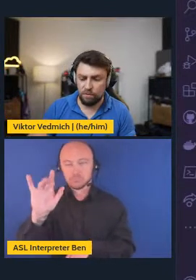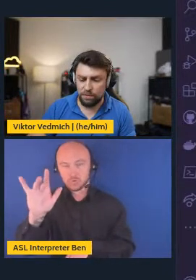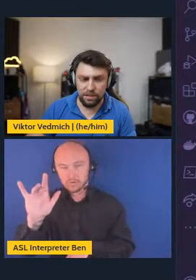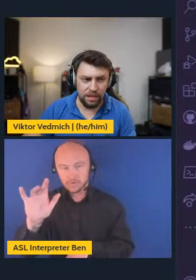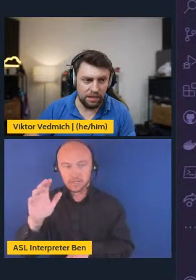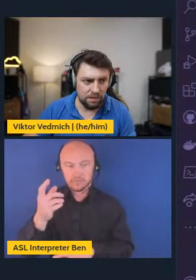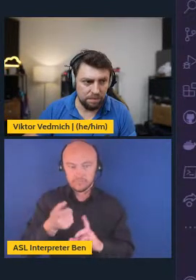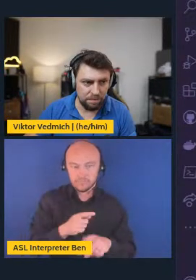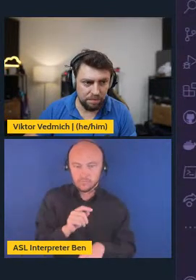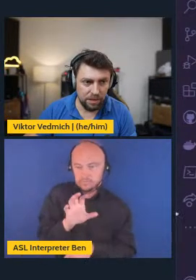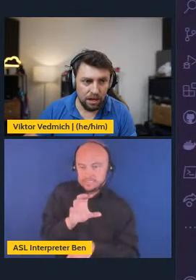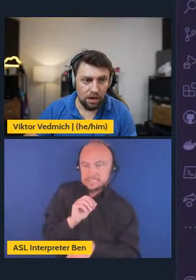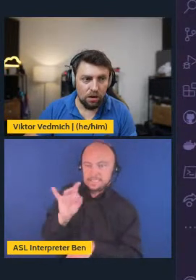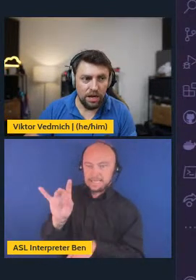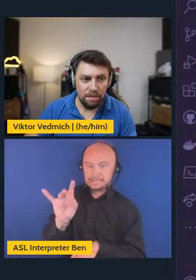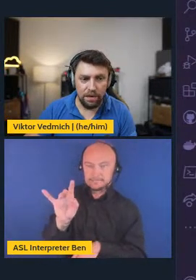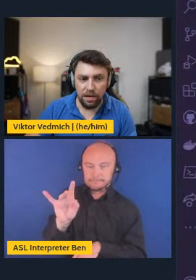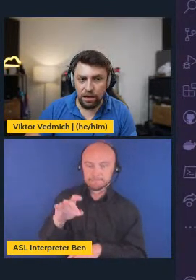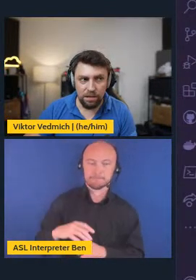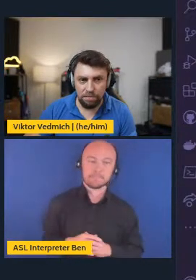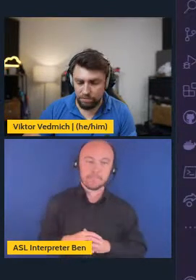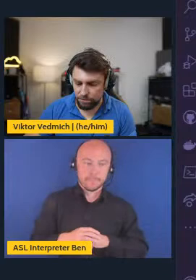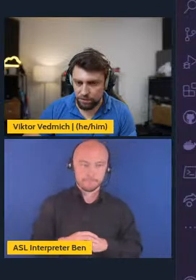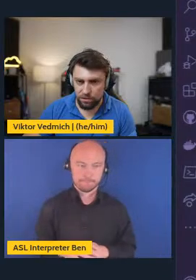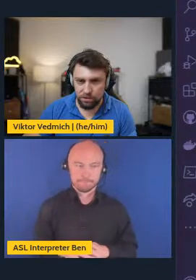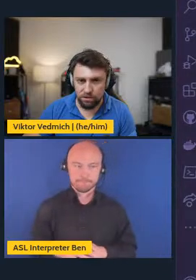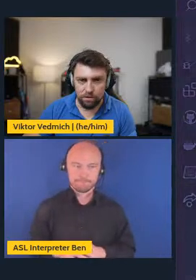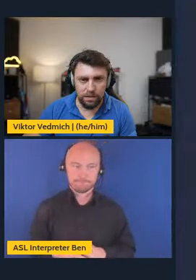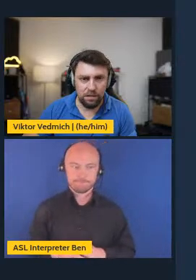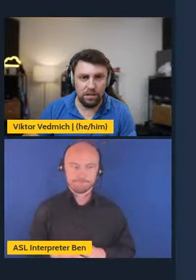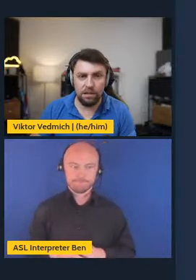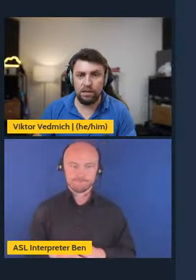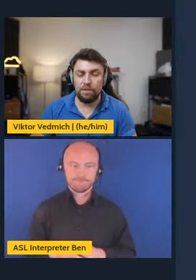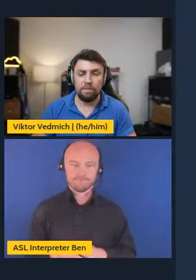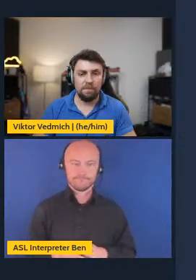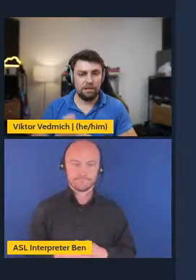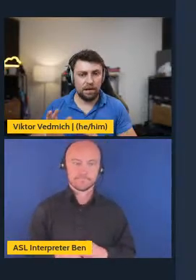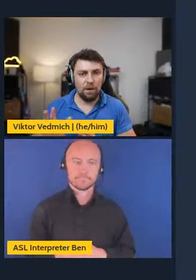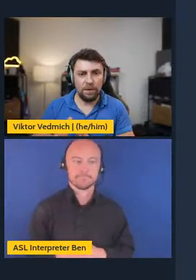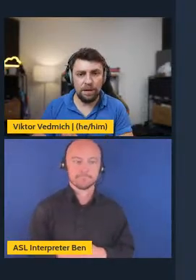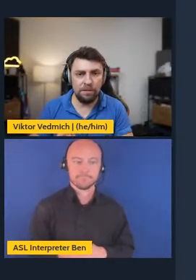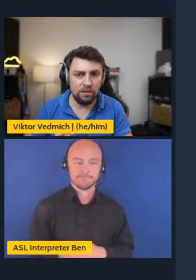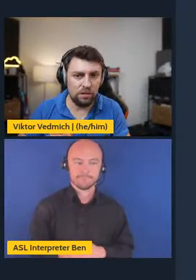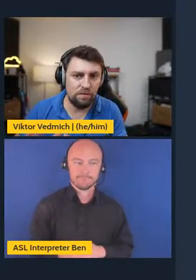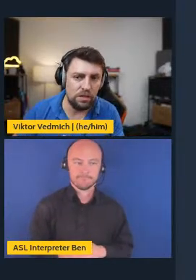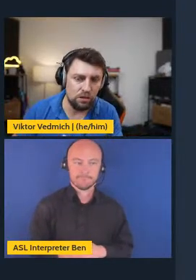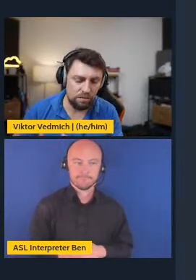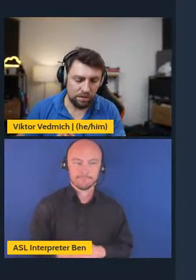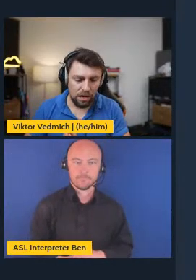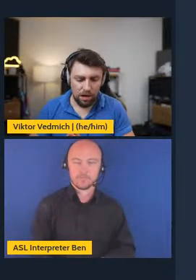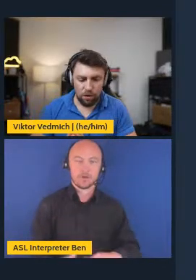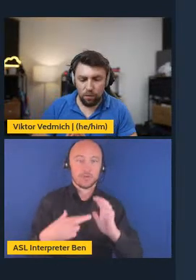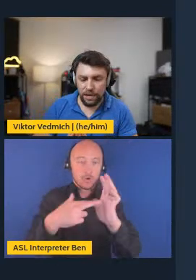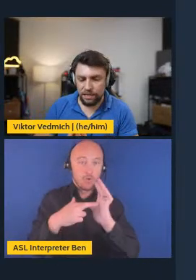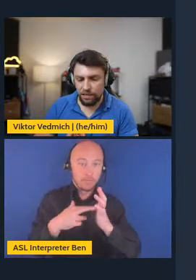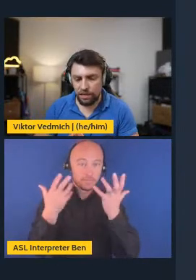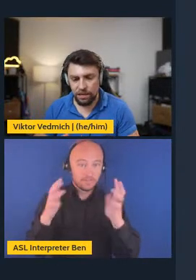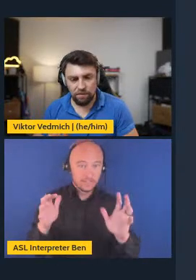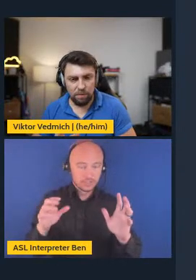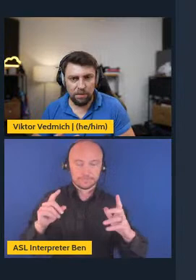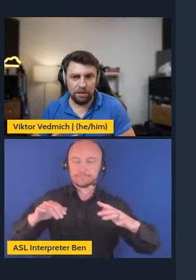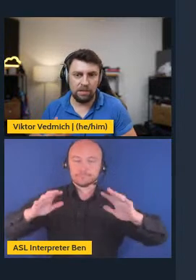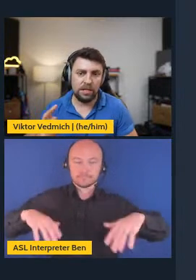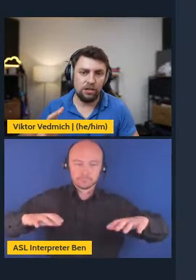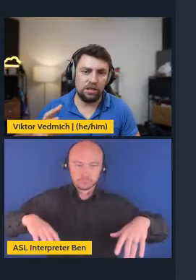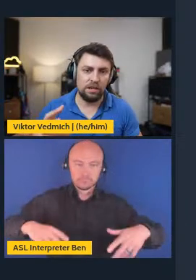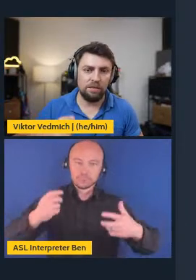from CDKs. Okay, sorry, but our requirements is not finished. We understand like web